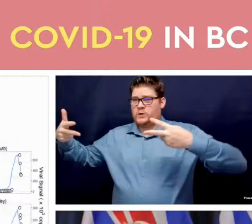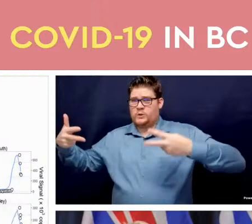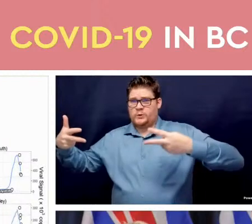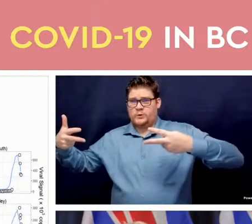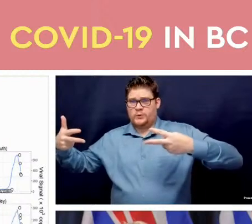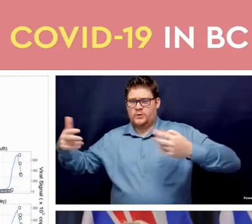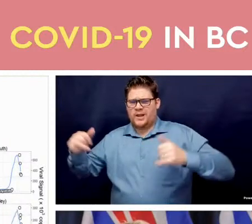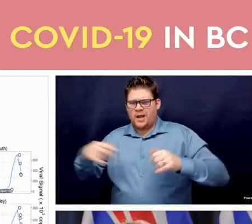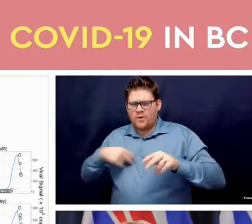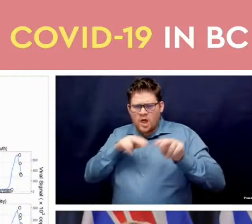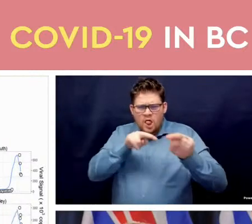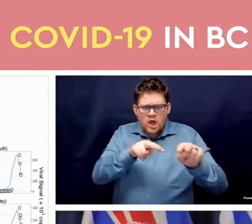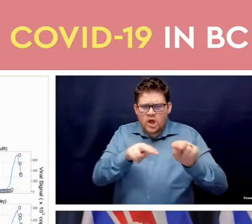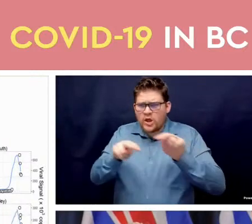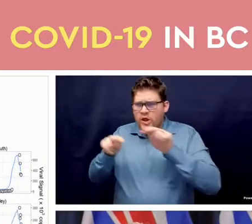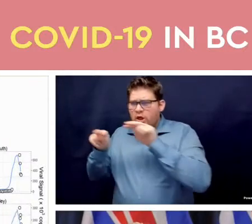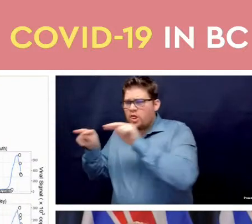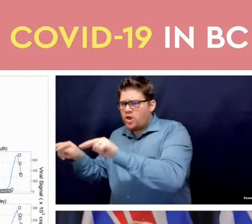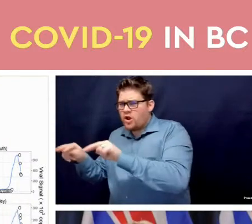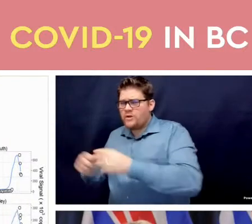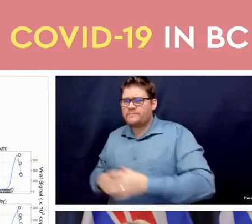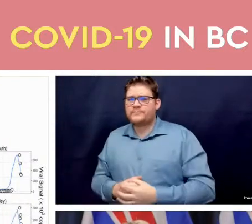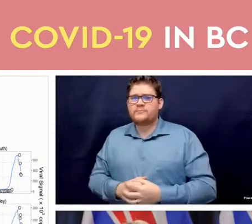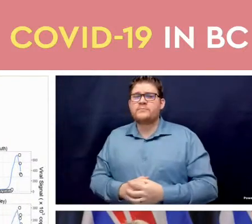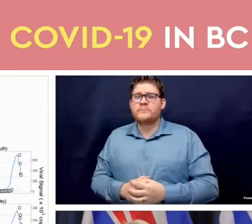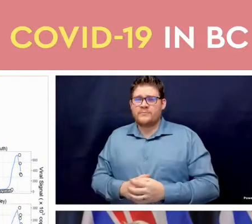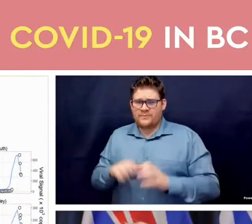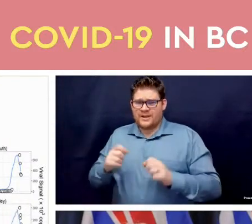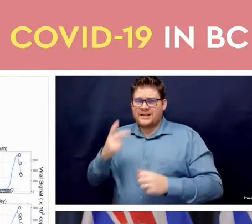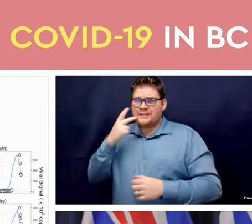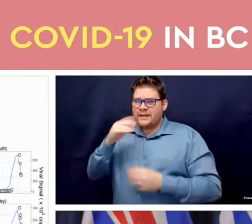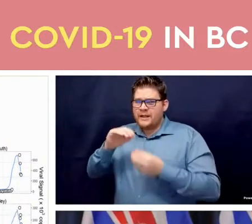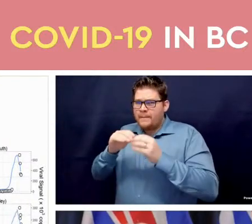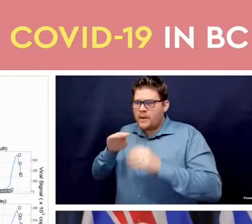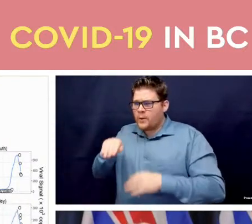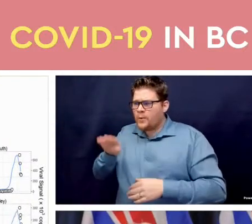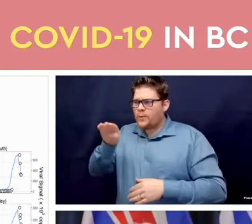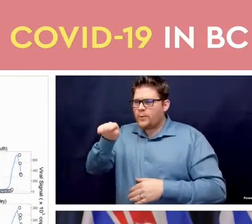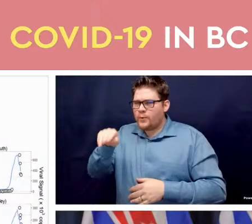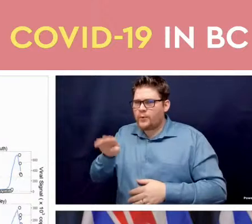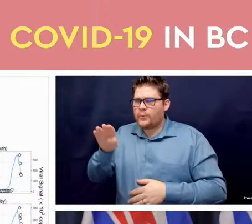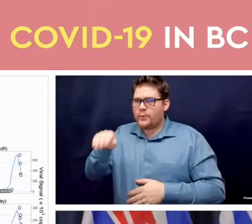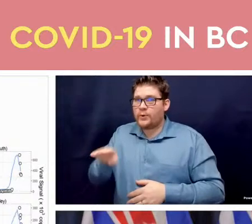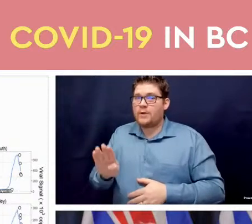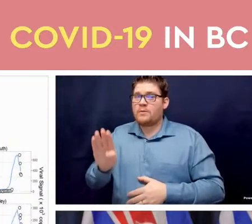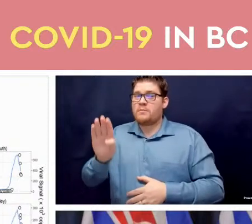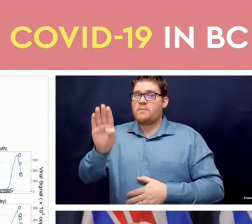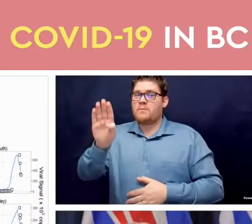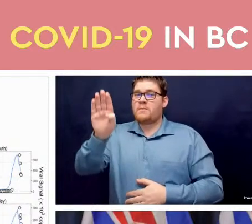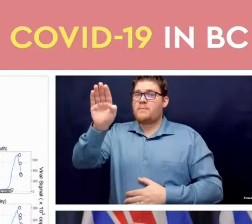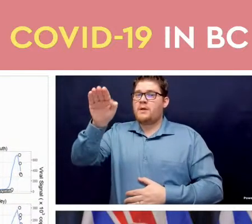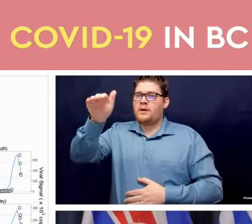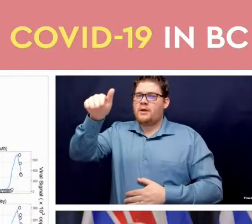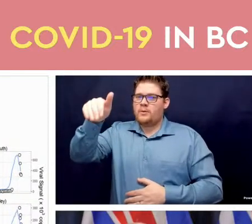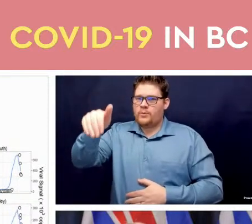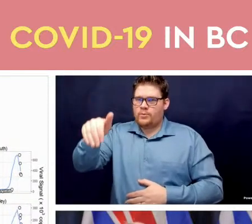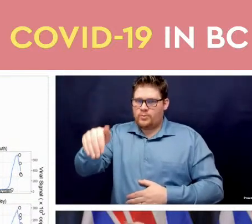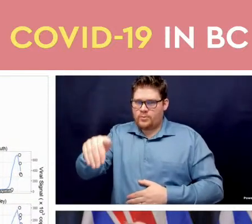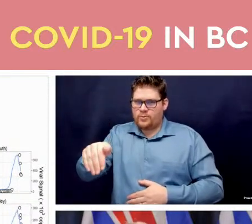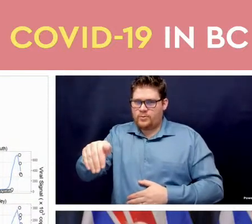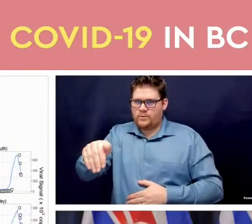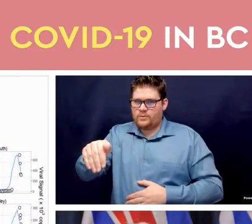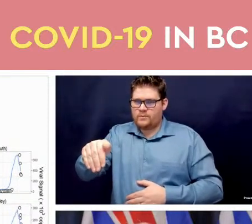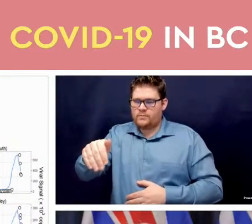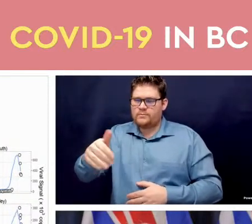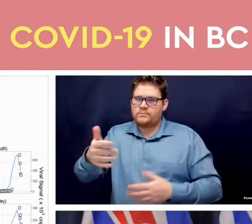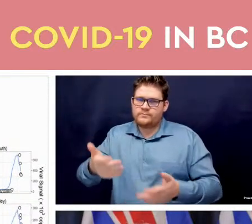a decreasing trajectory of concentration, certainly not back down to the levels that we were seeing in Vancouver Coastal and